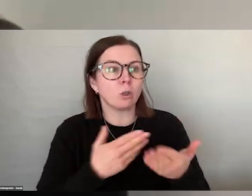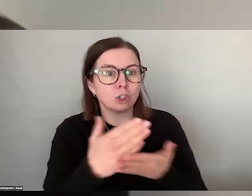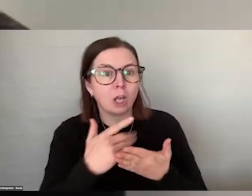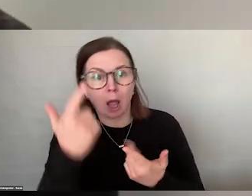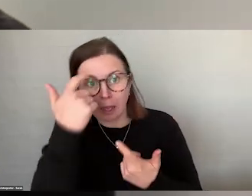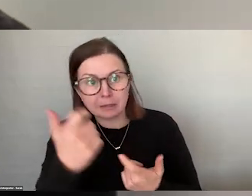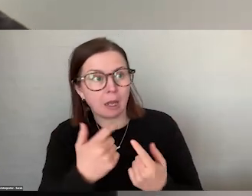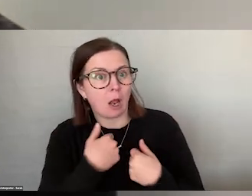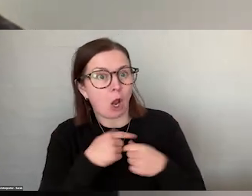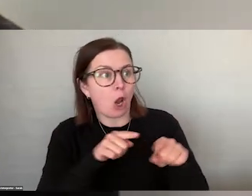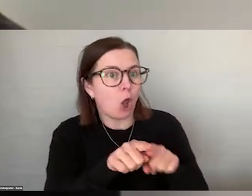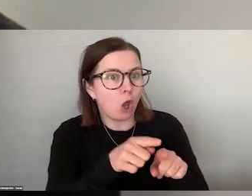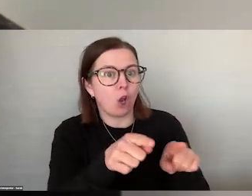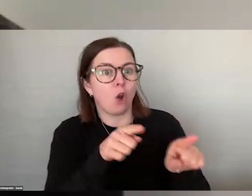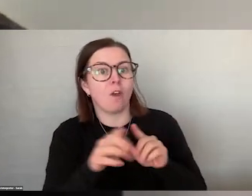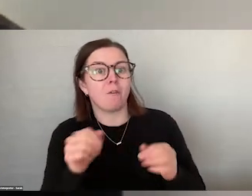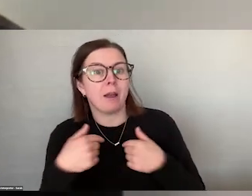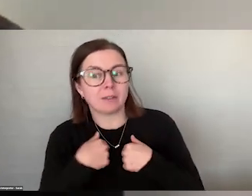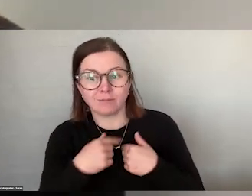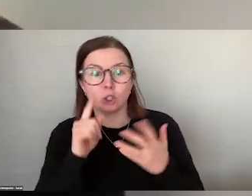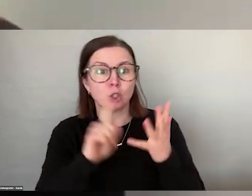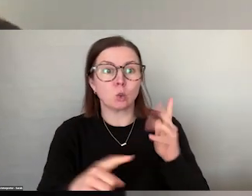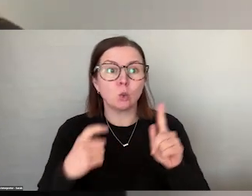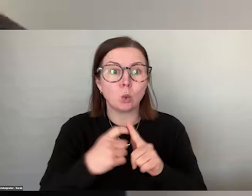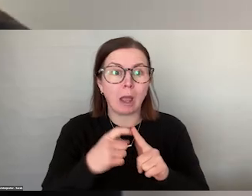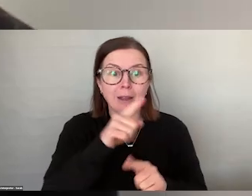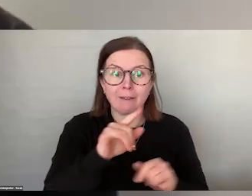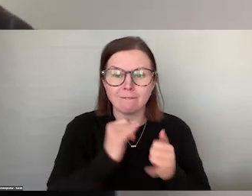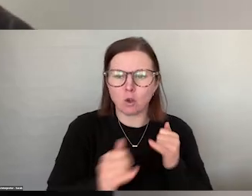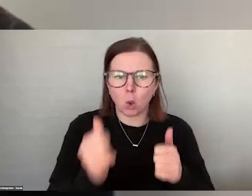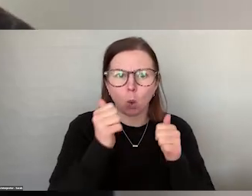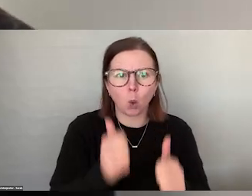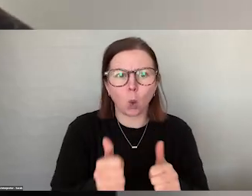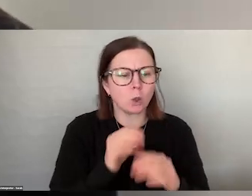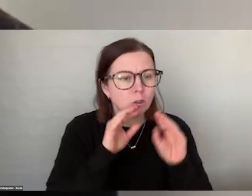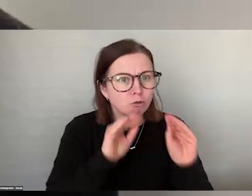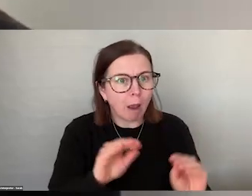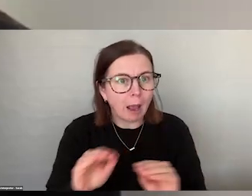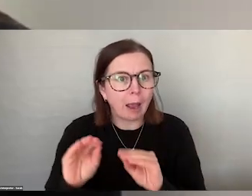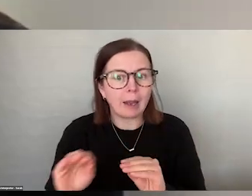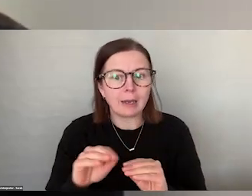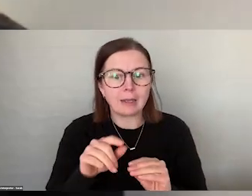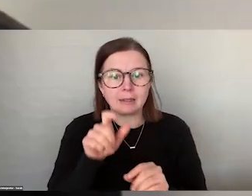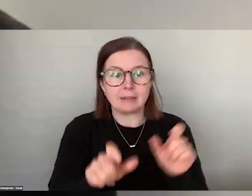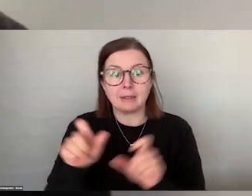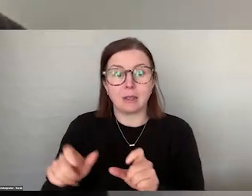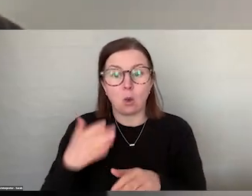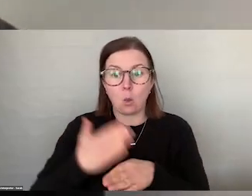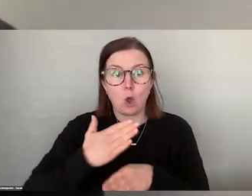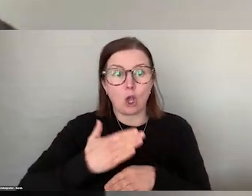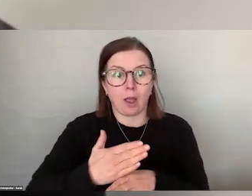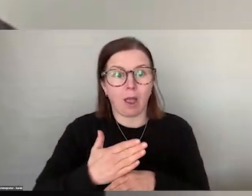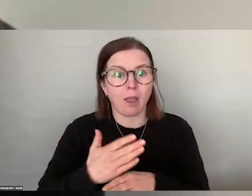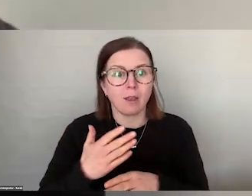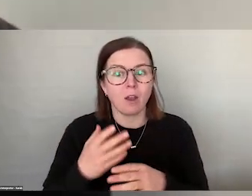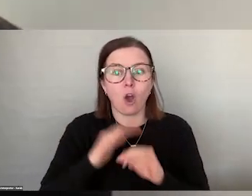from them, they can learn from us. The UK is very good at training clinicians in intellectual disability,